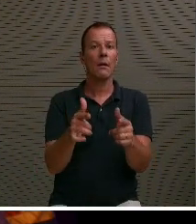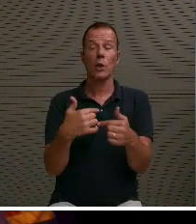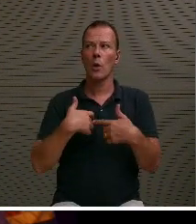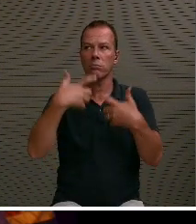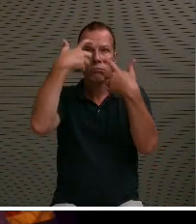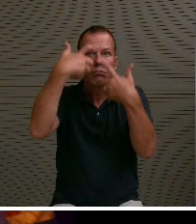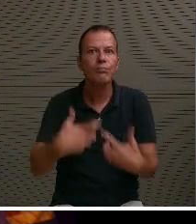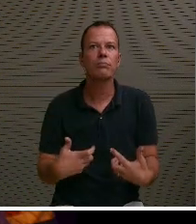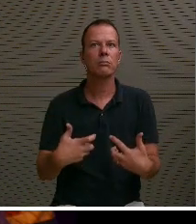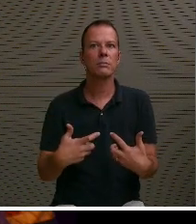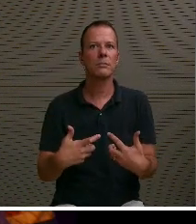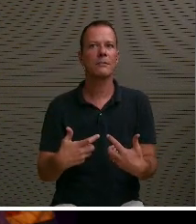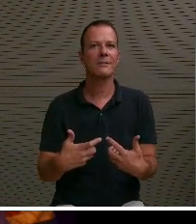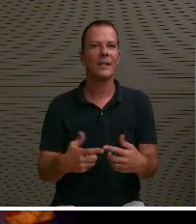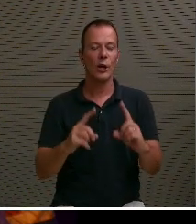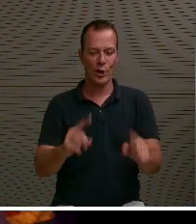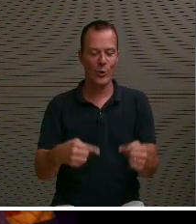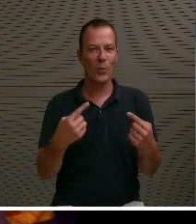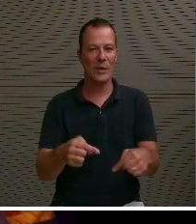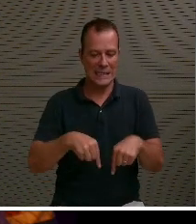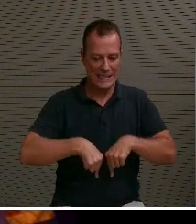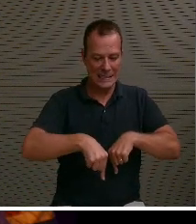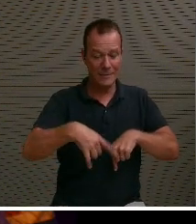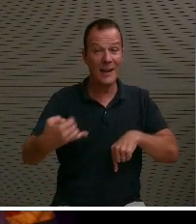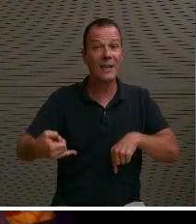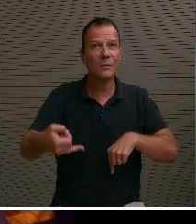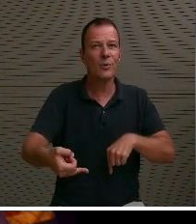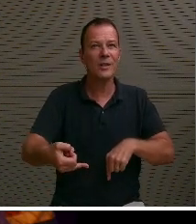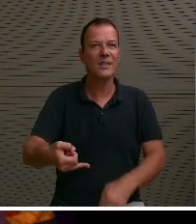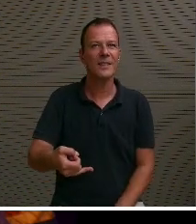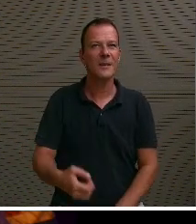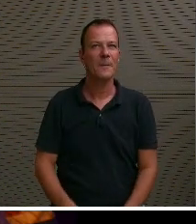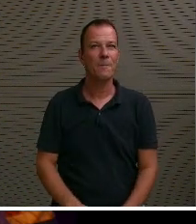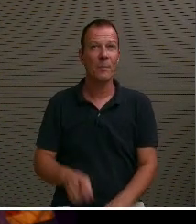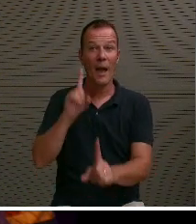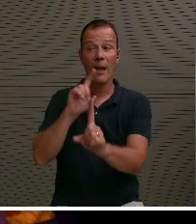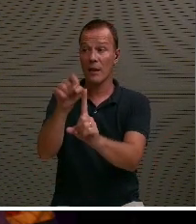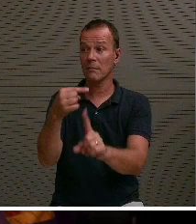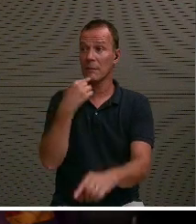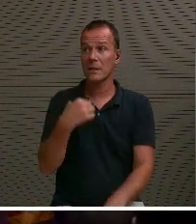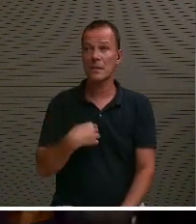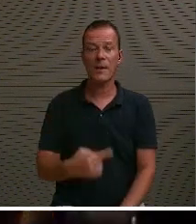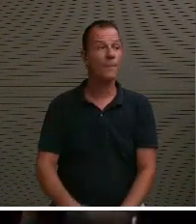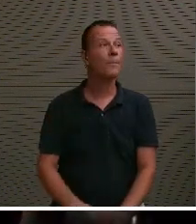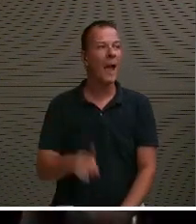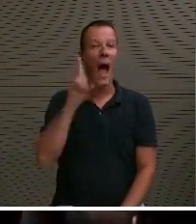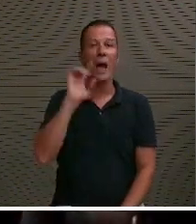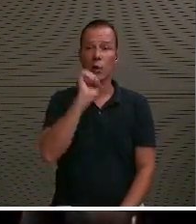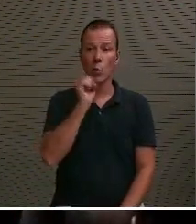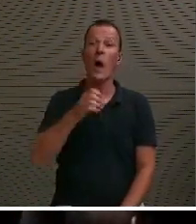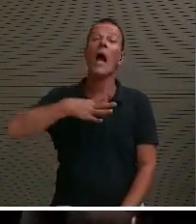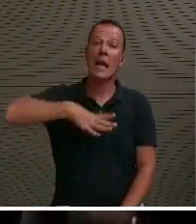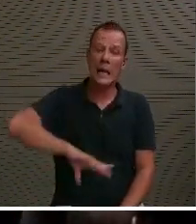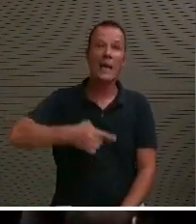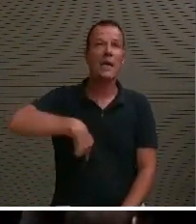And the producer, 1 week after, said, you don't answer our question. We want to go to DRC. Georgetown is doing her world tour, and one